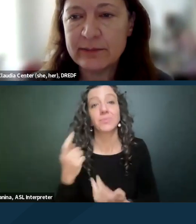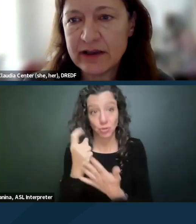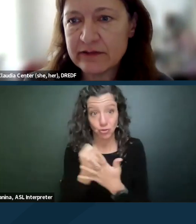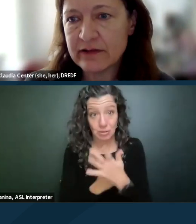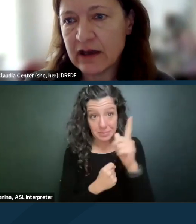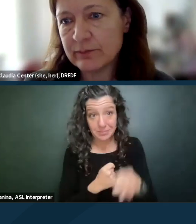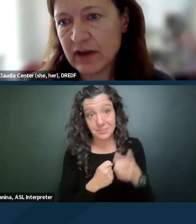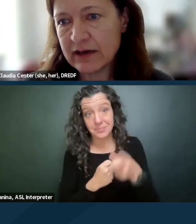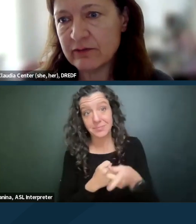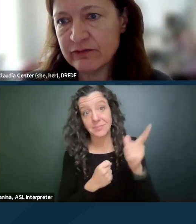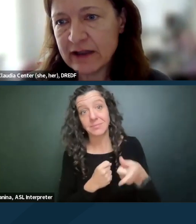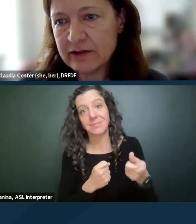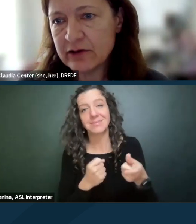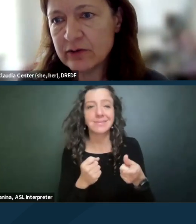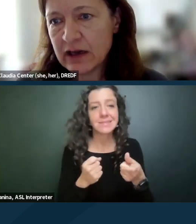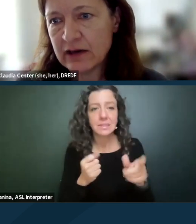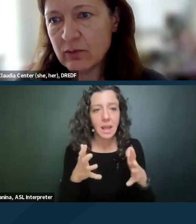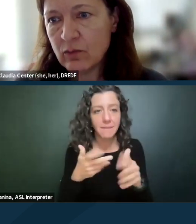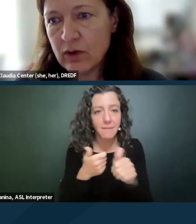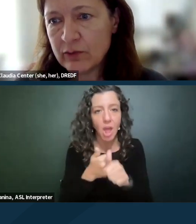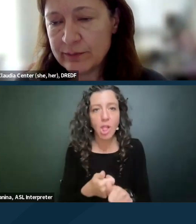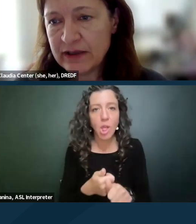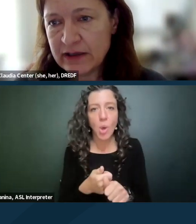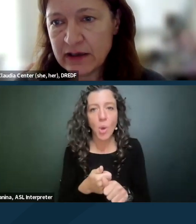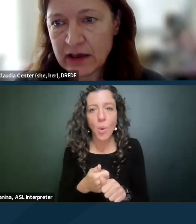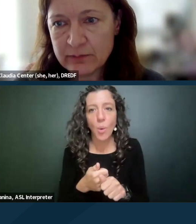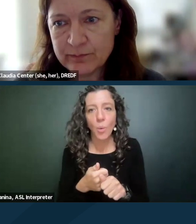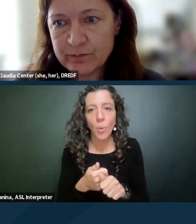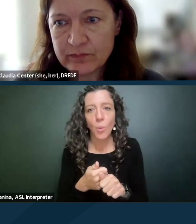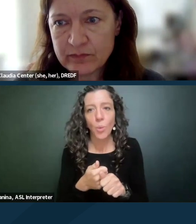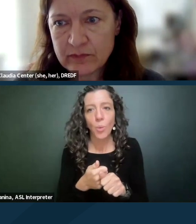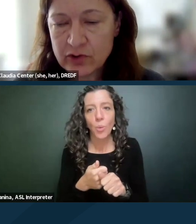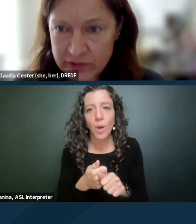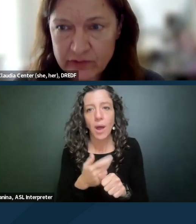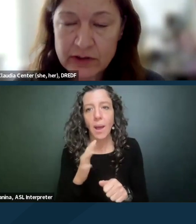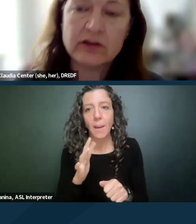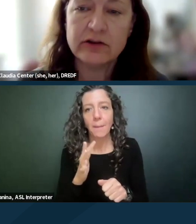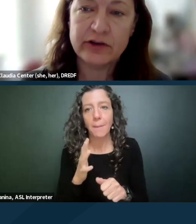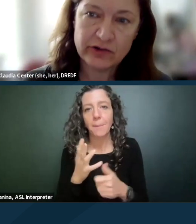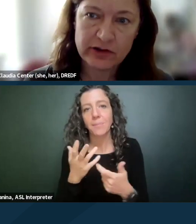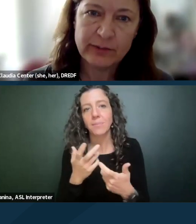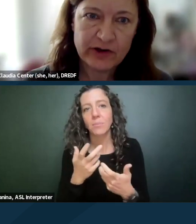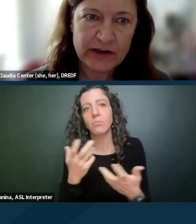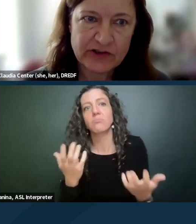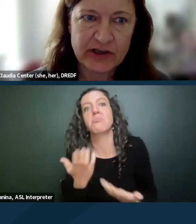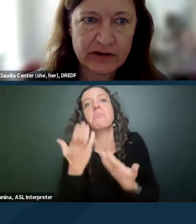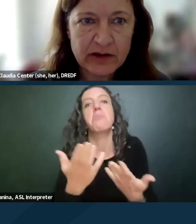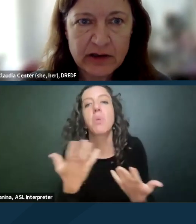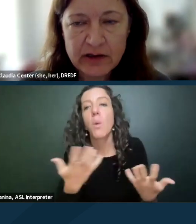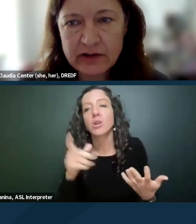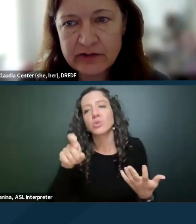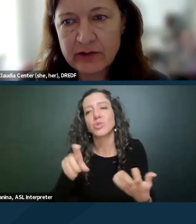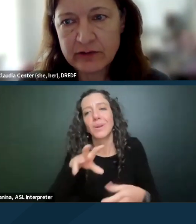scripts or emails kind of follow what would be good to include in your